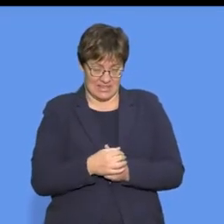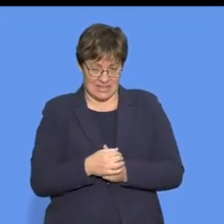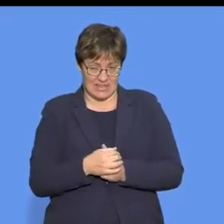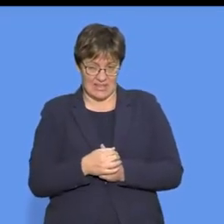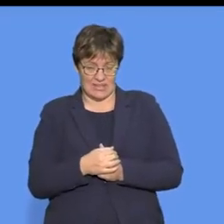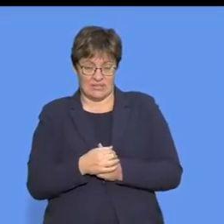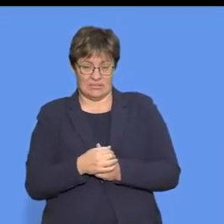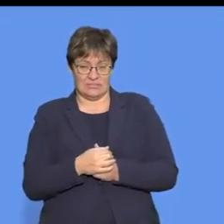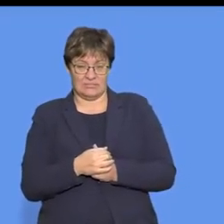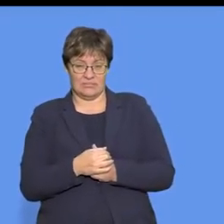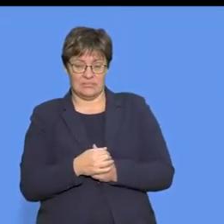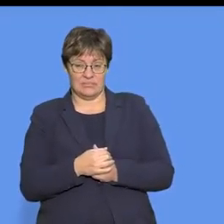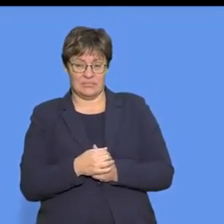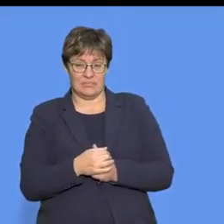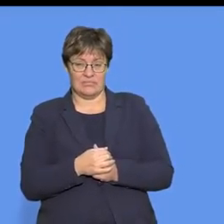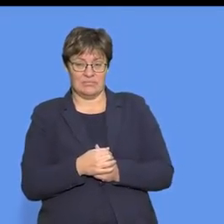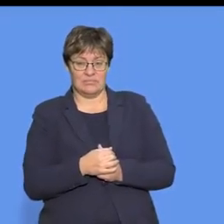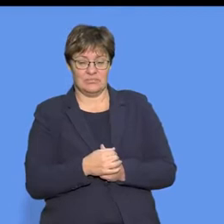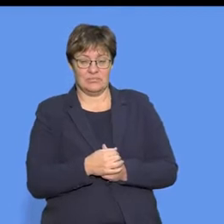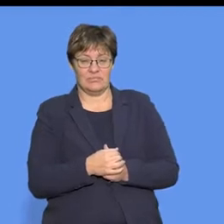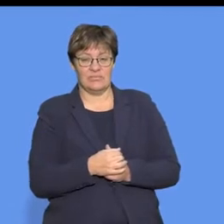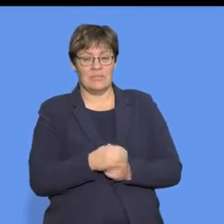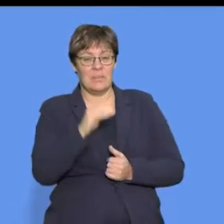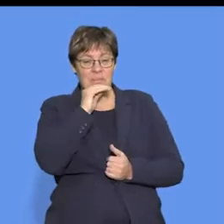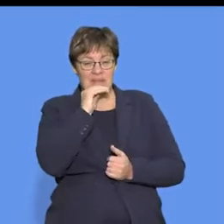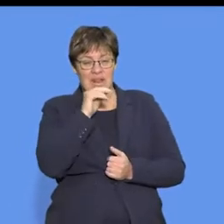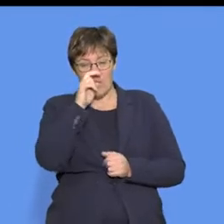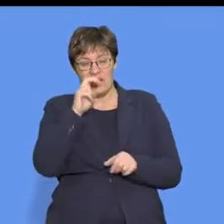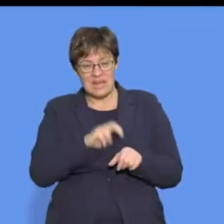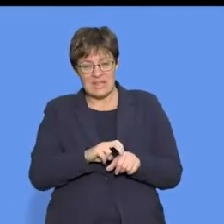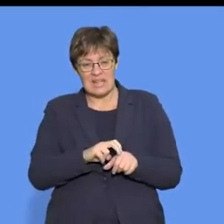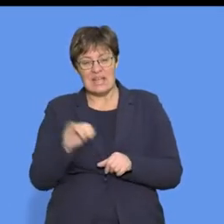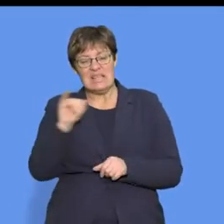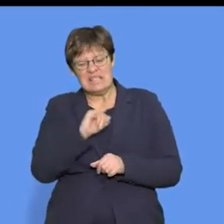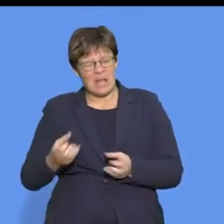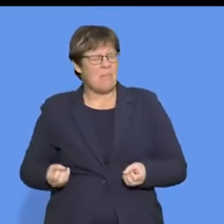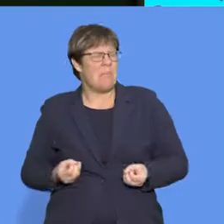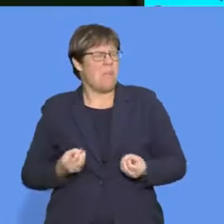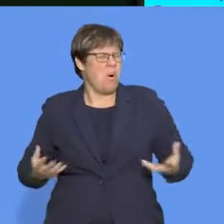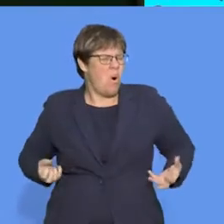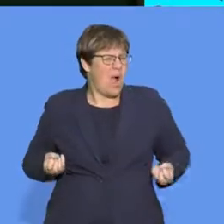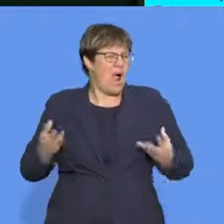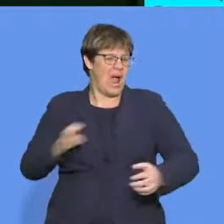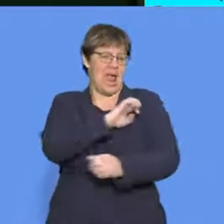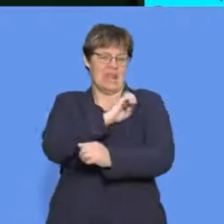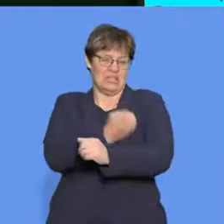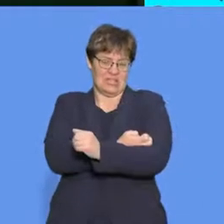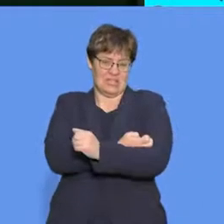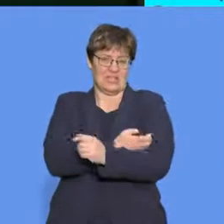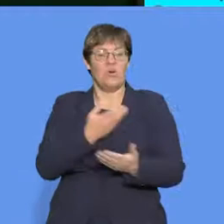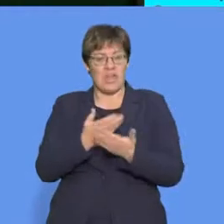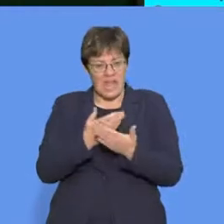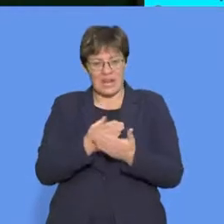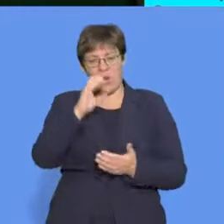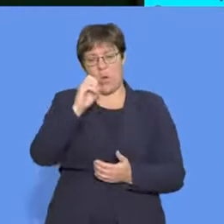oxidizing agent. Zinc, weaker oxidizing agent. In other words, you're going to need to give zinc a lot more